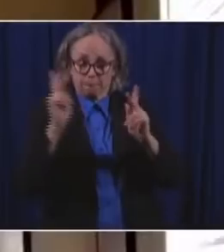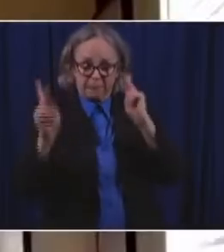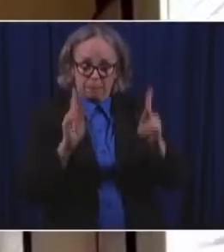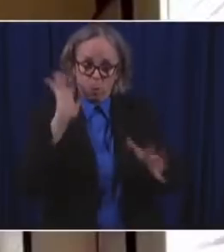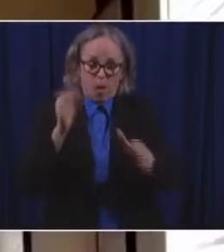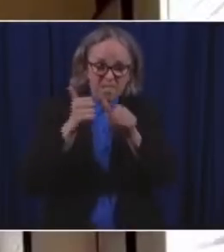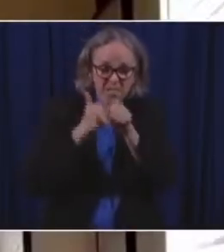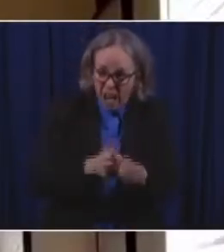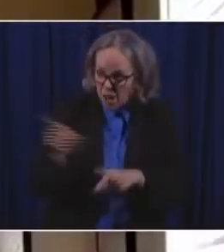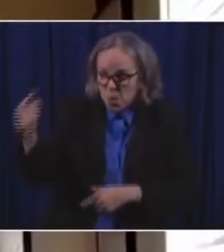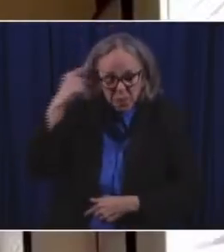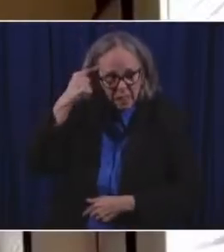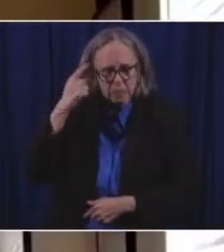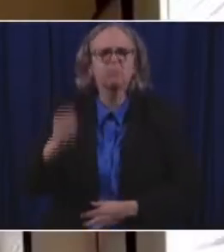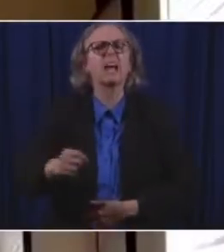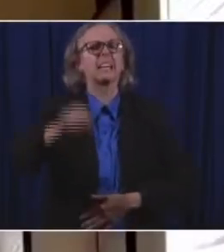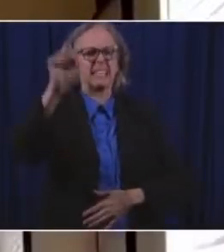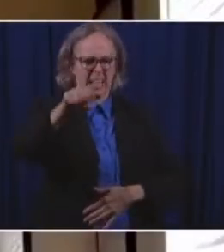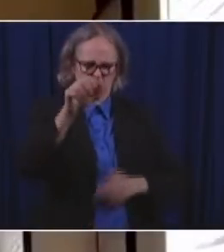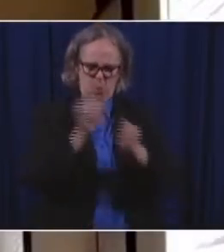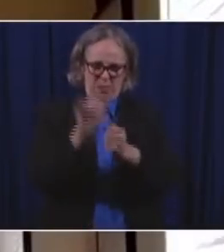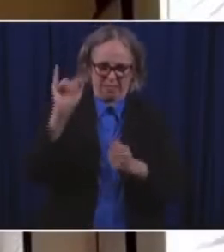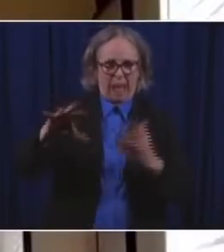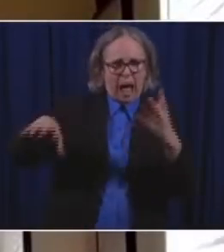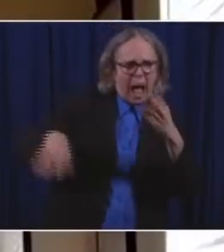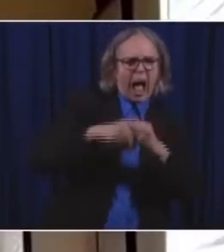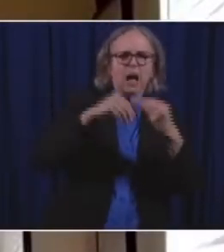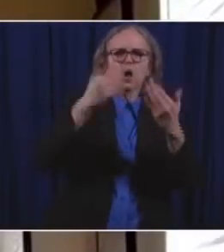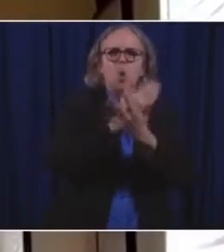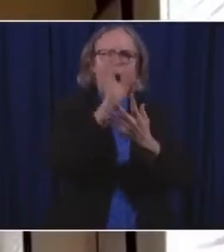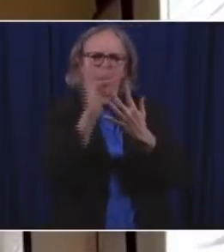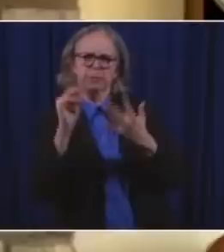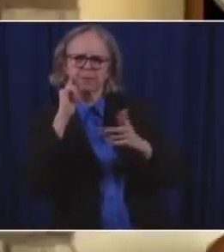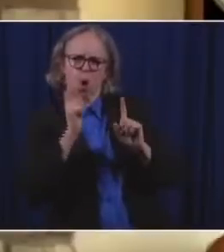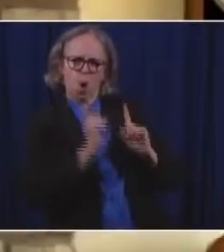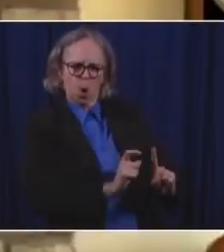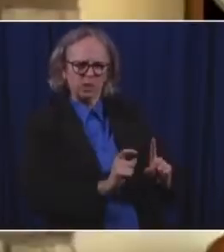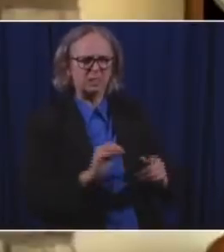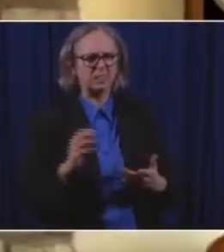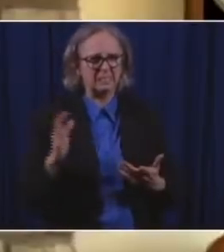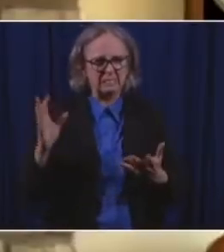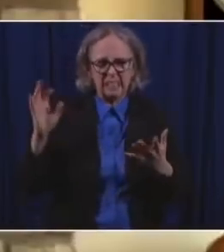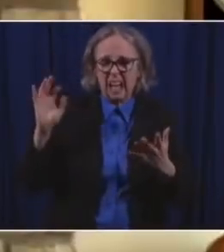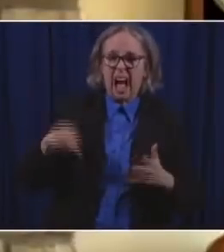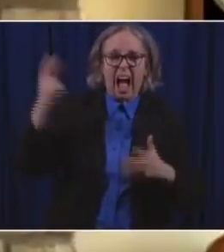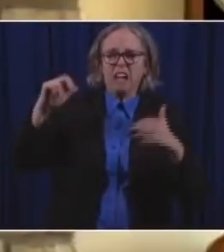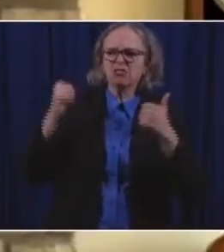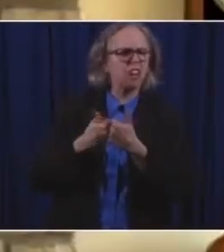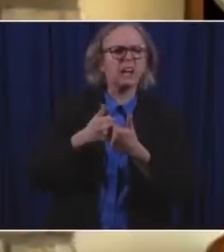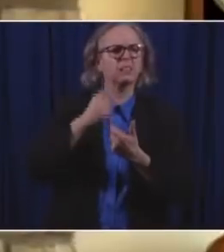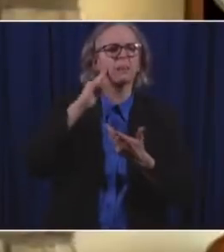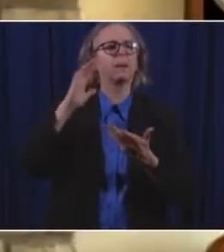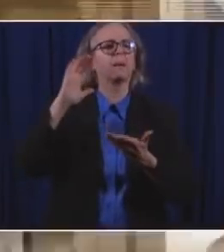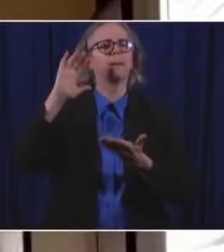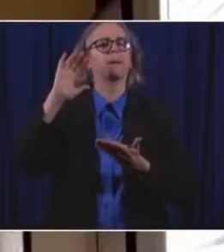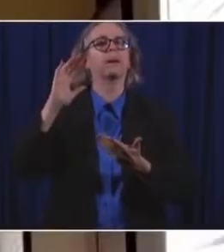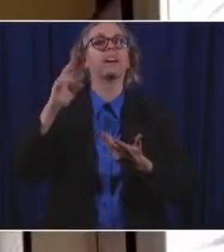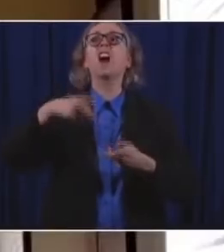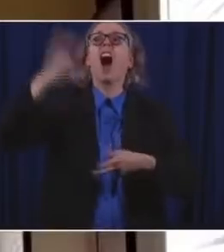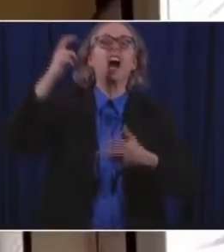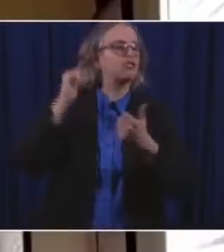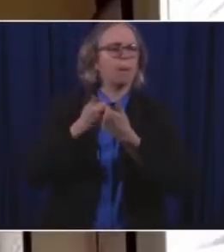That's right. The harder the hill is to climb, the fewer people are going to do it. Okay. We're trying to lower that